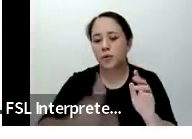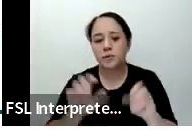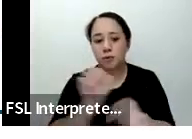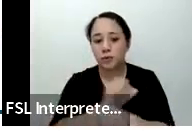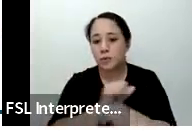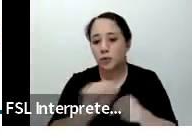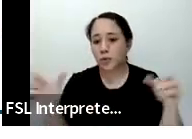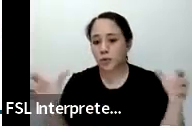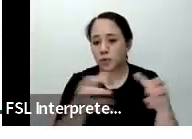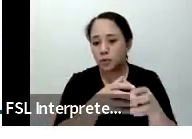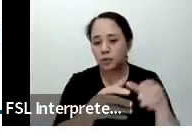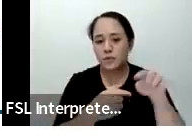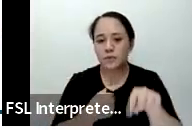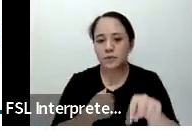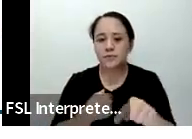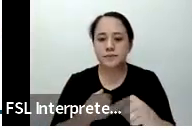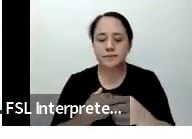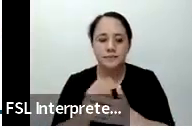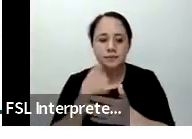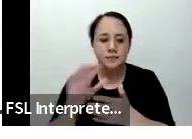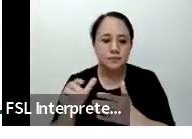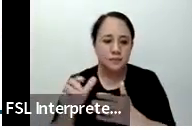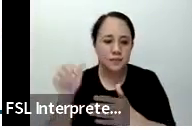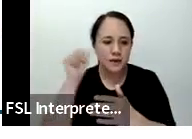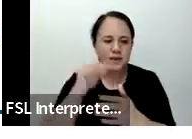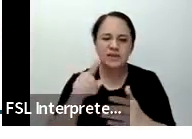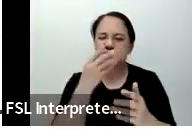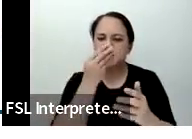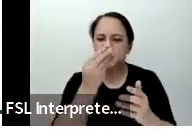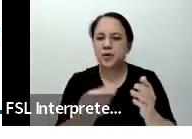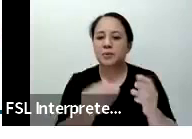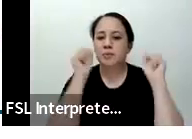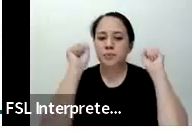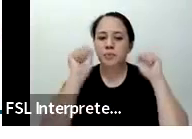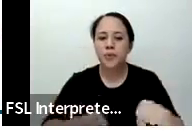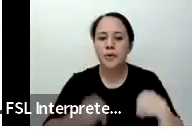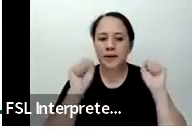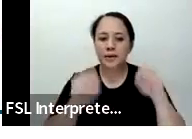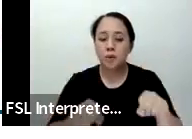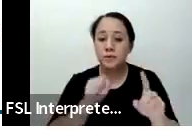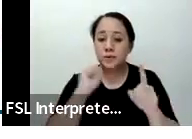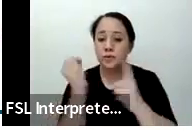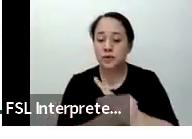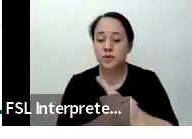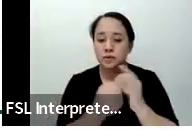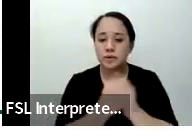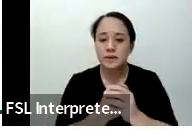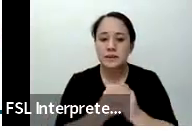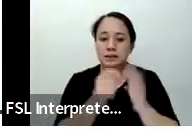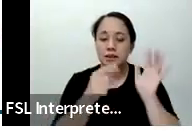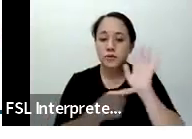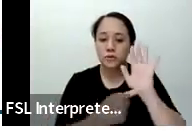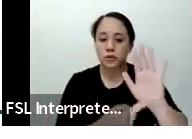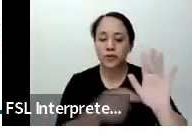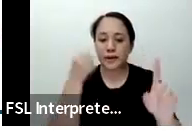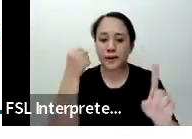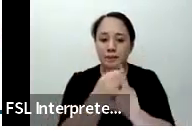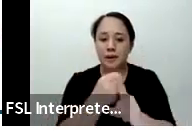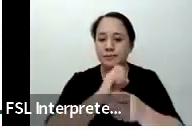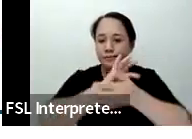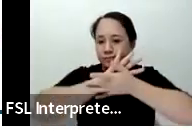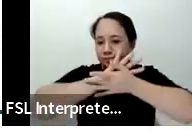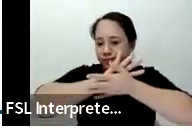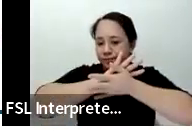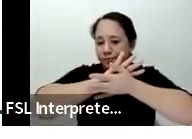and those in the older ages. So these are just a few of the possible future scenarios that illustrate the impact of these